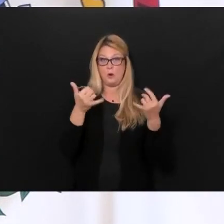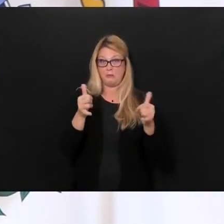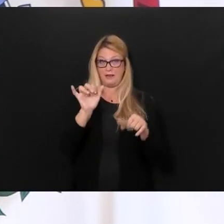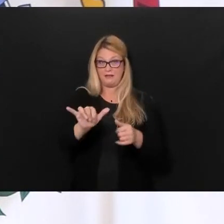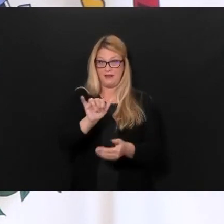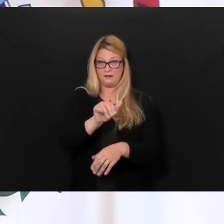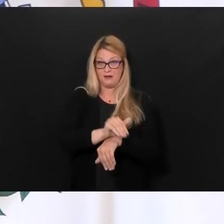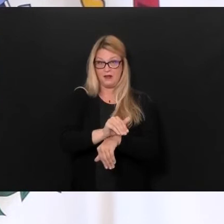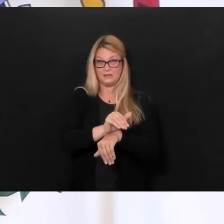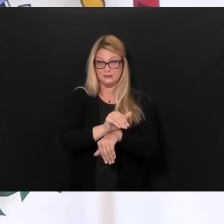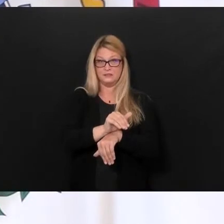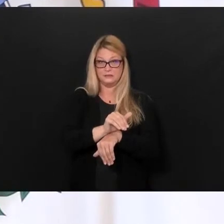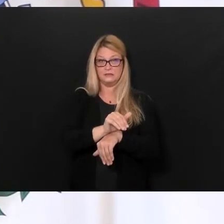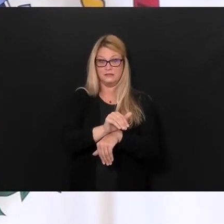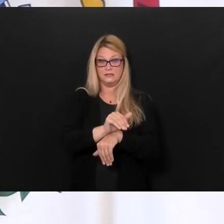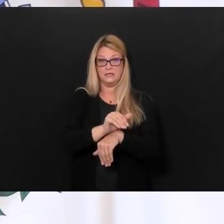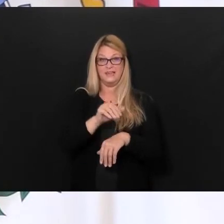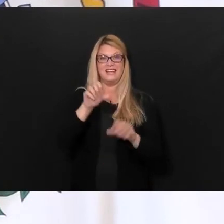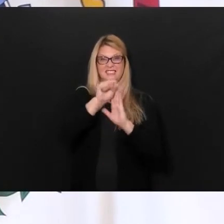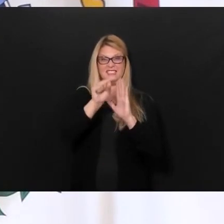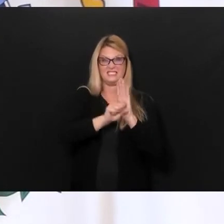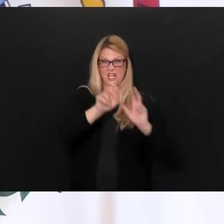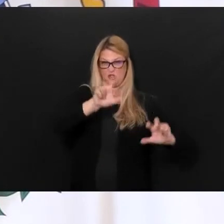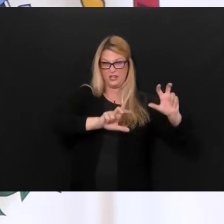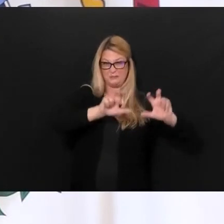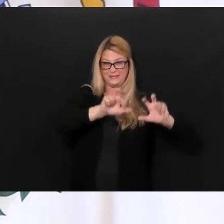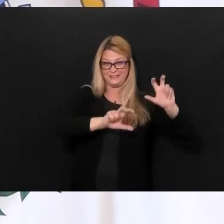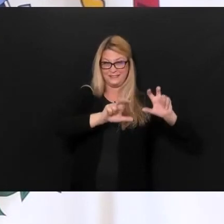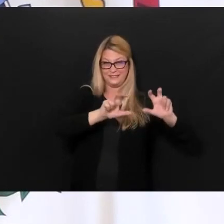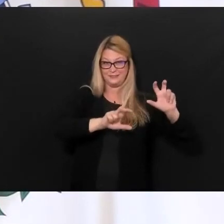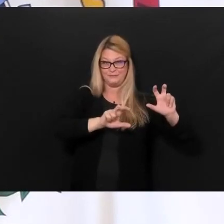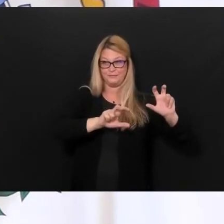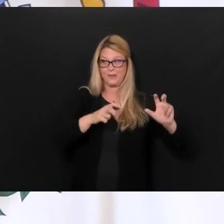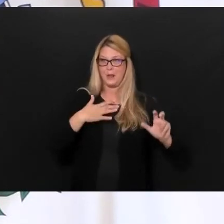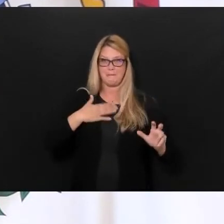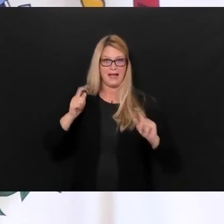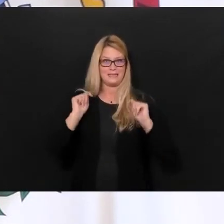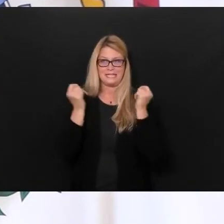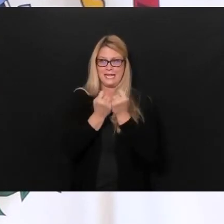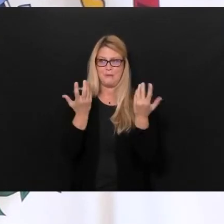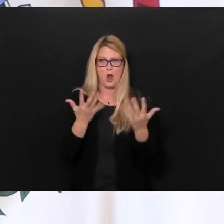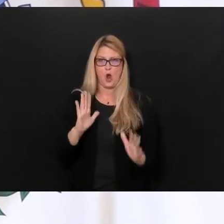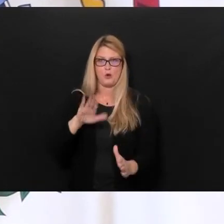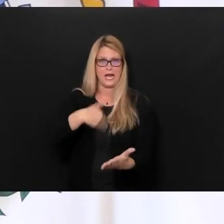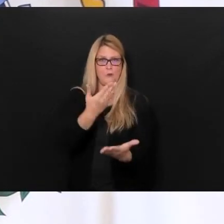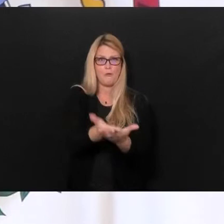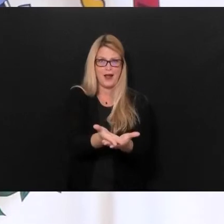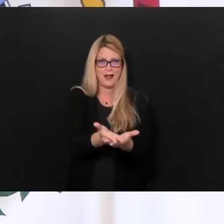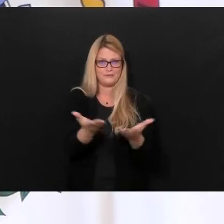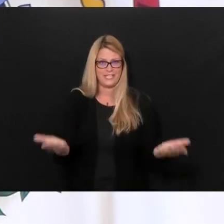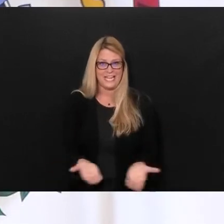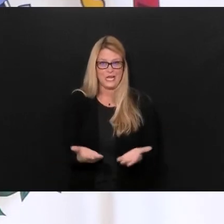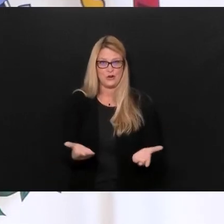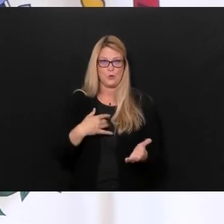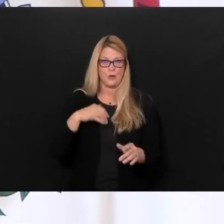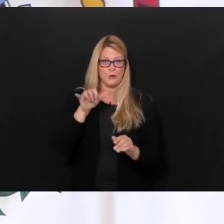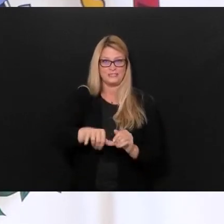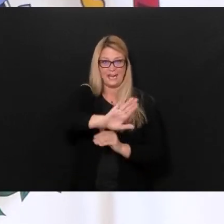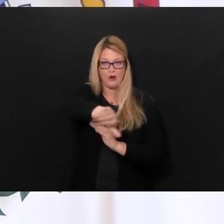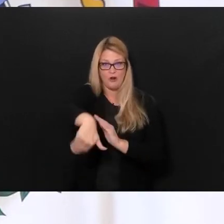night in the state tournament. And a lot of kids, and our team was already here. We were staying here